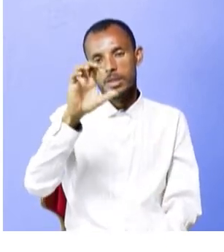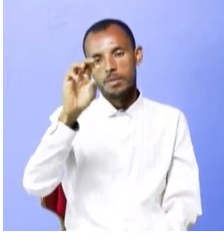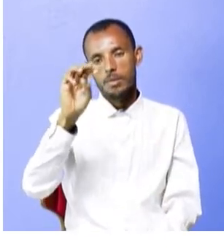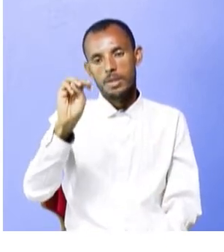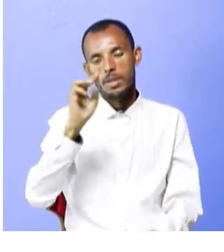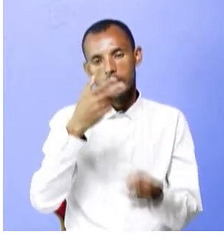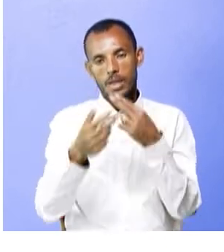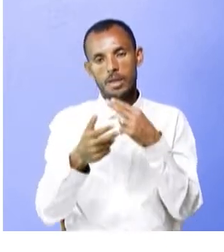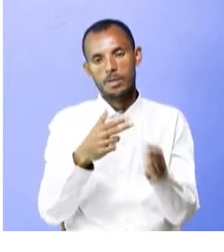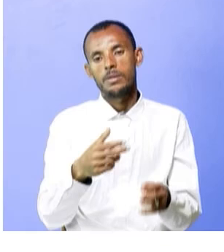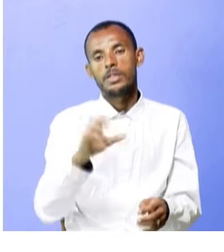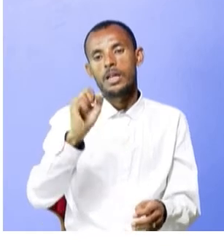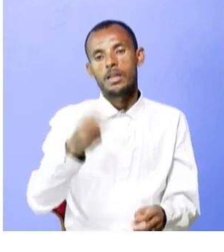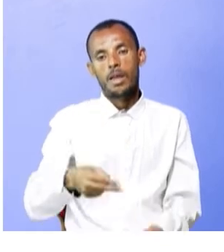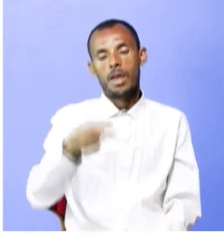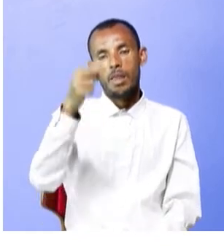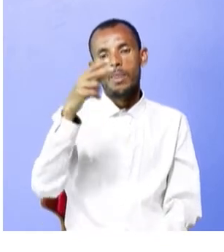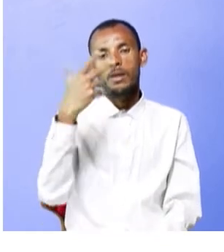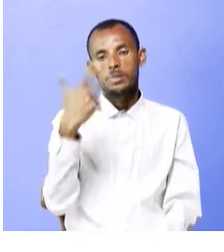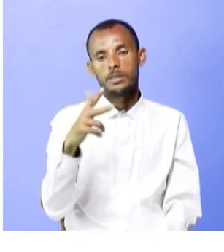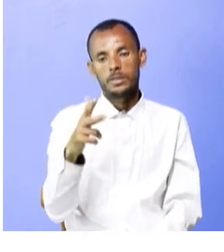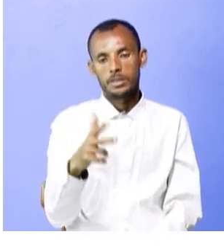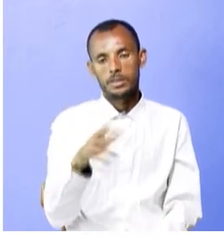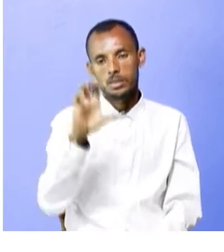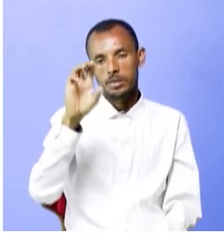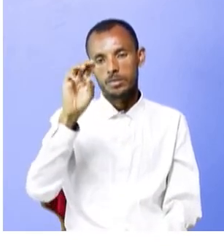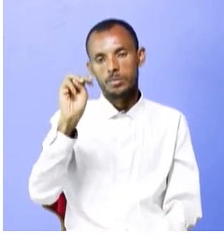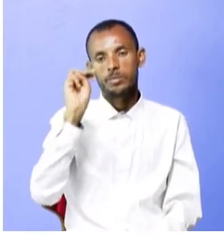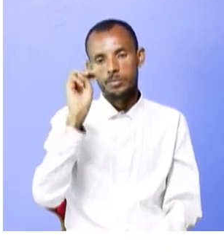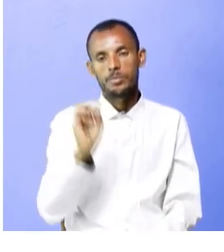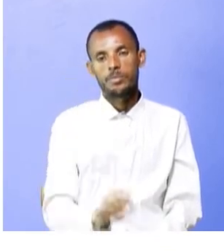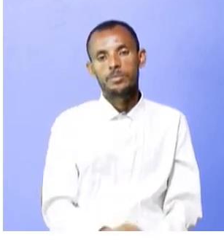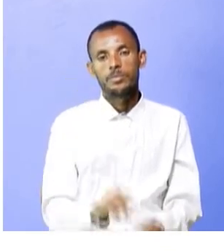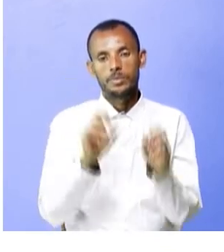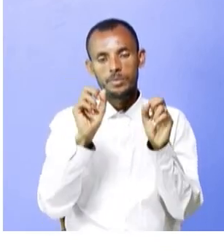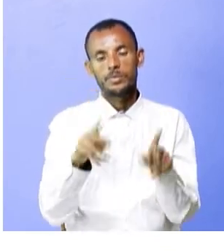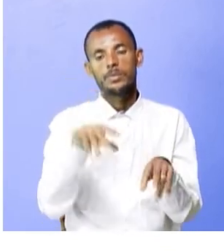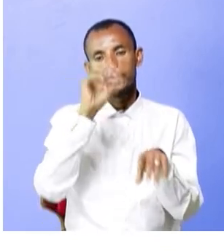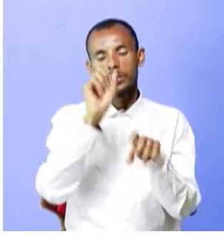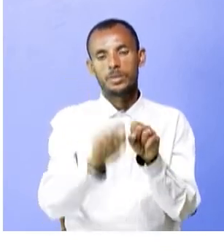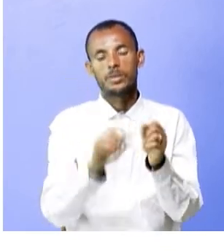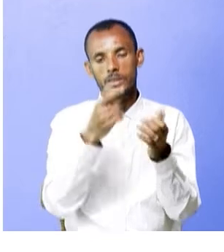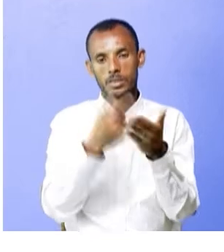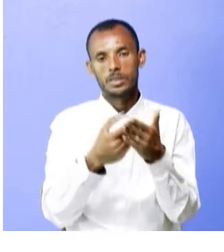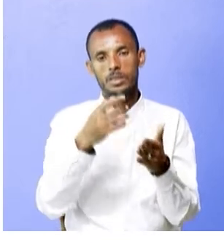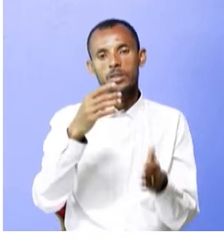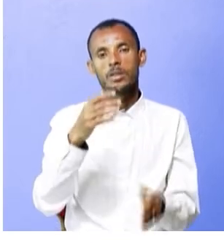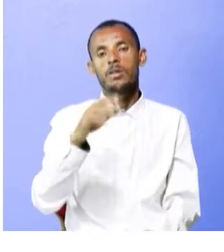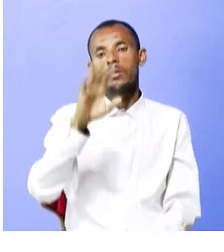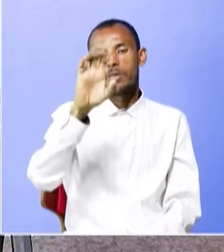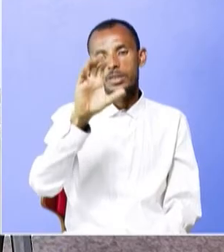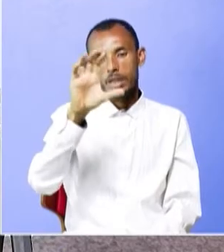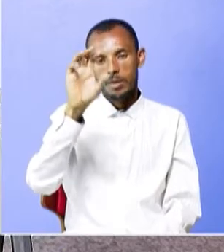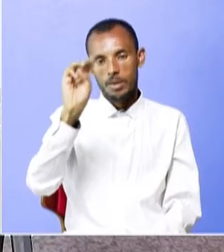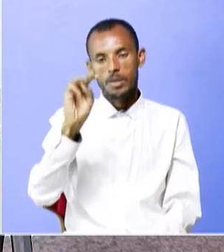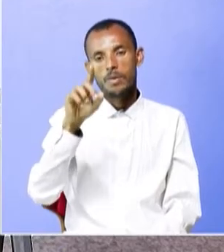times the slant height, which is 13 centimeter. Okay, so this is 40 centimeter.